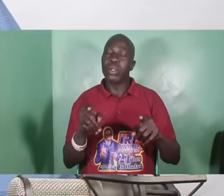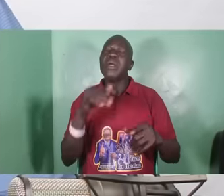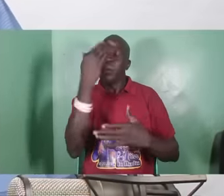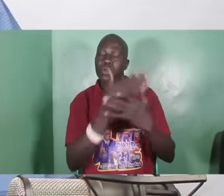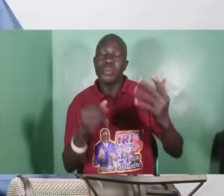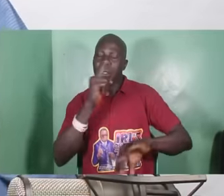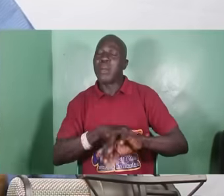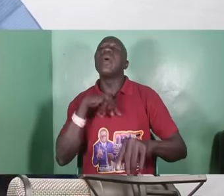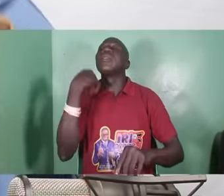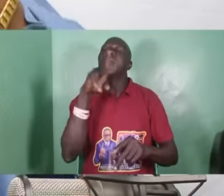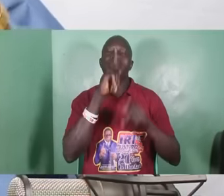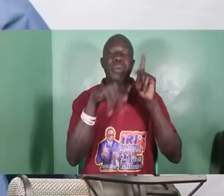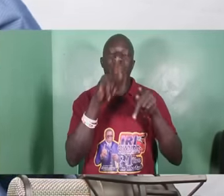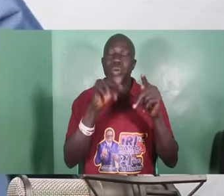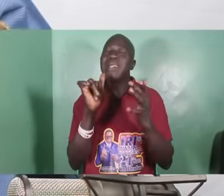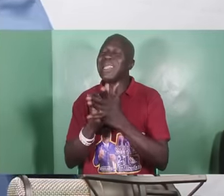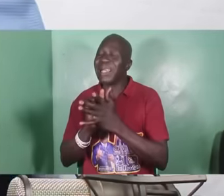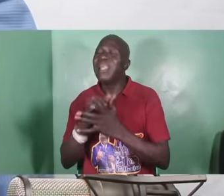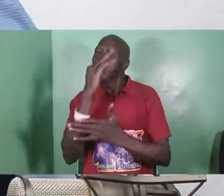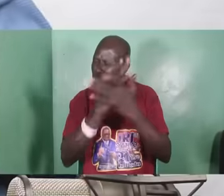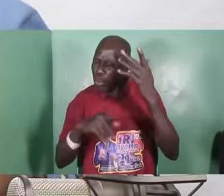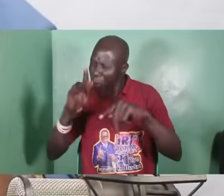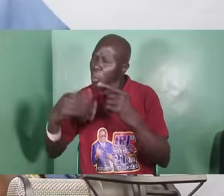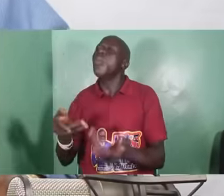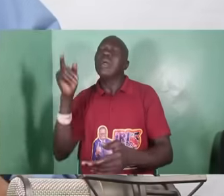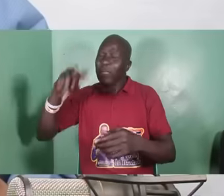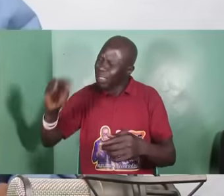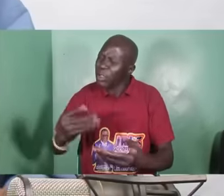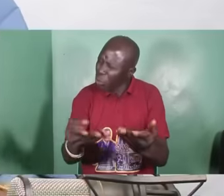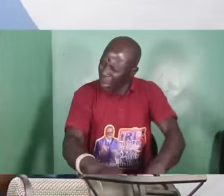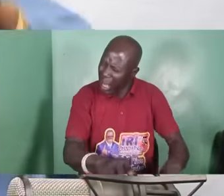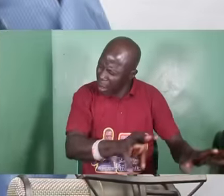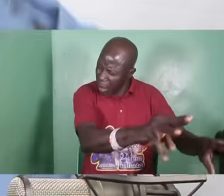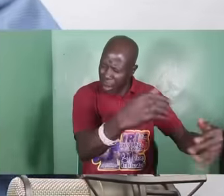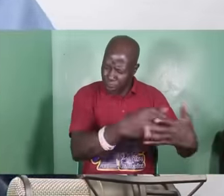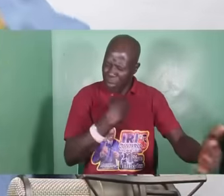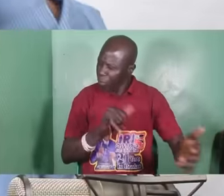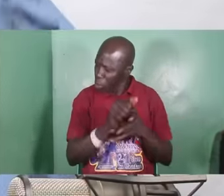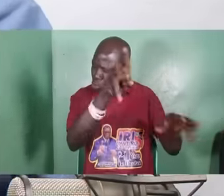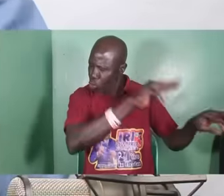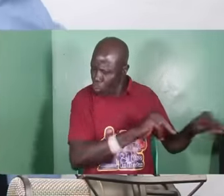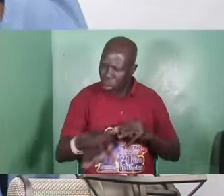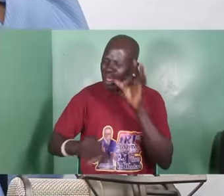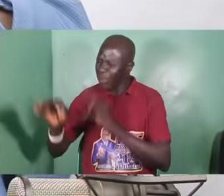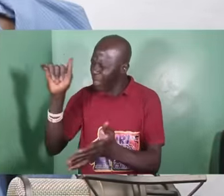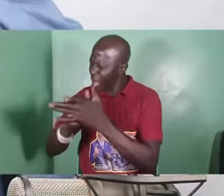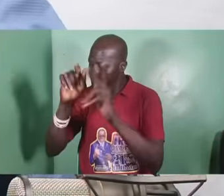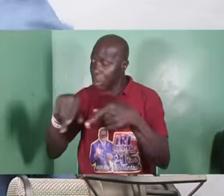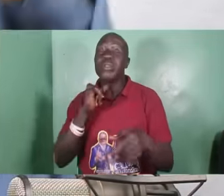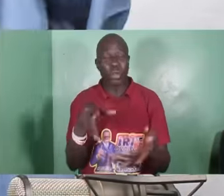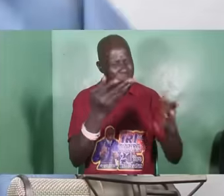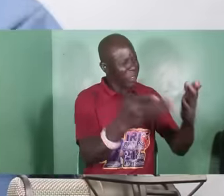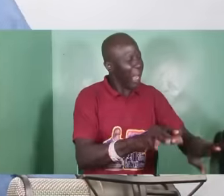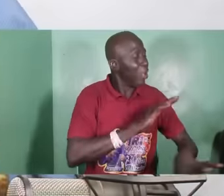Several times I did tell people that somebody needs to die before you move. If the person did not